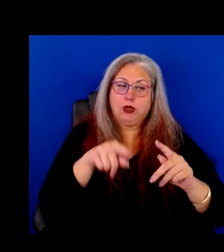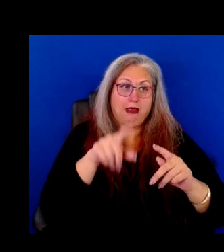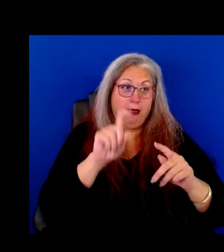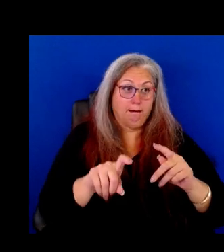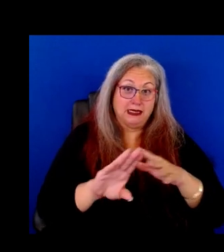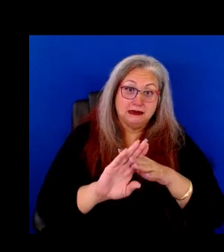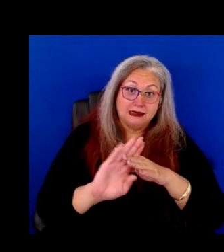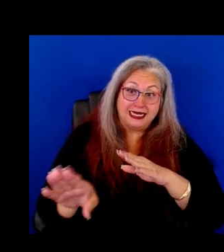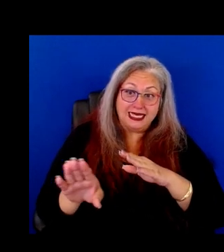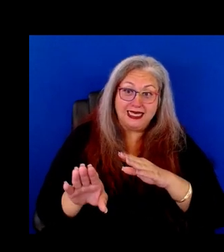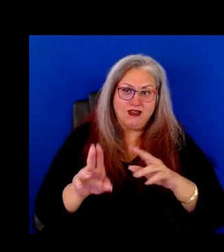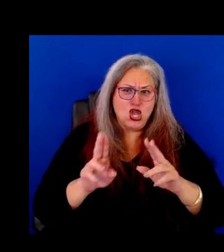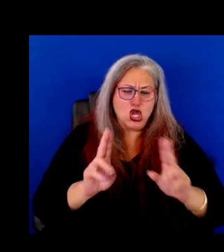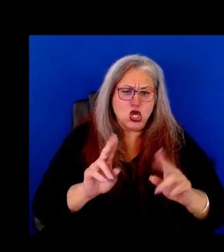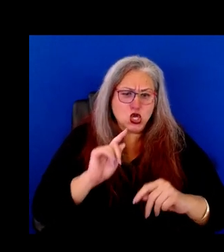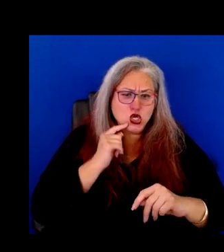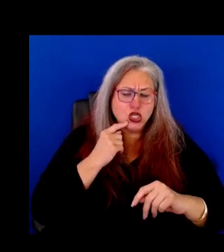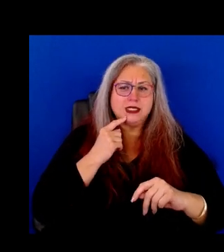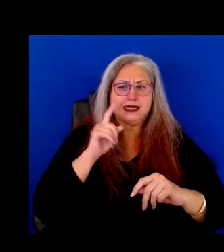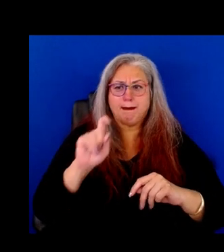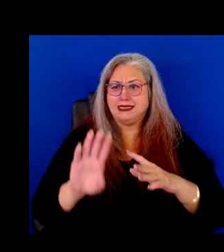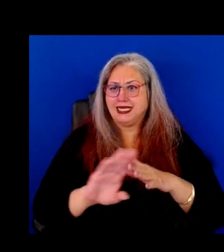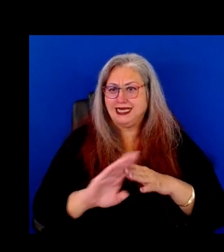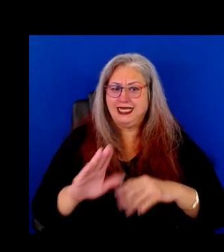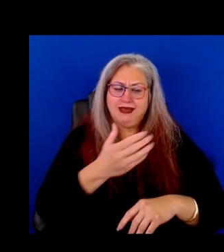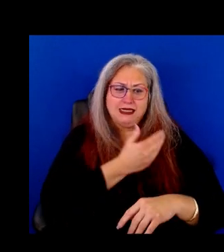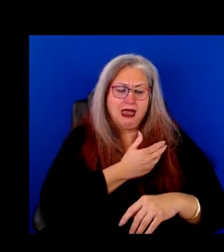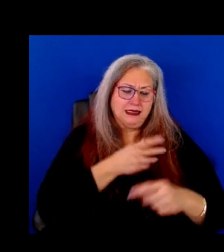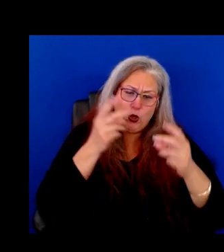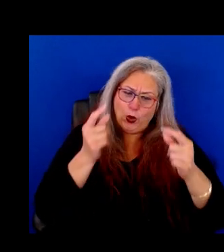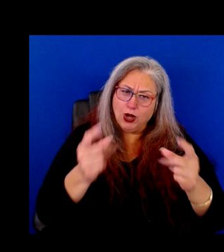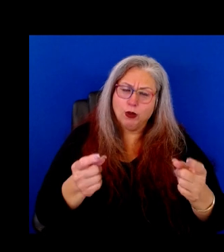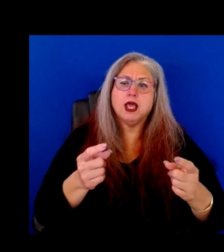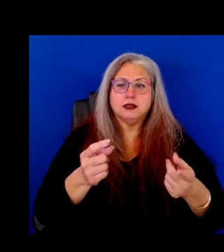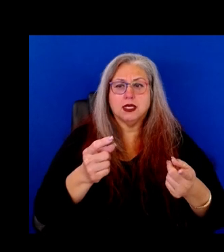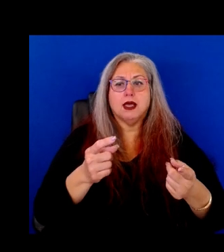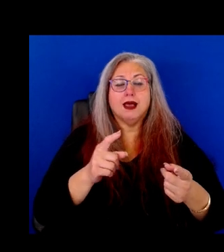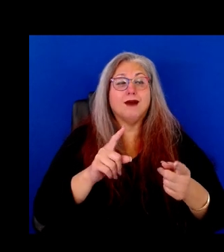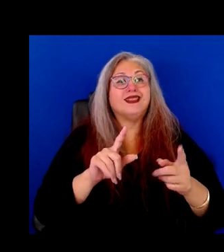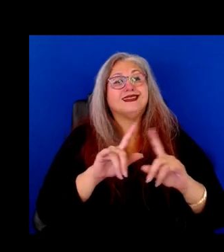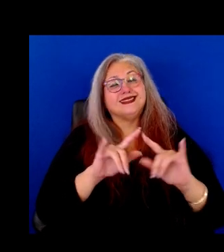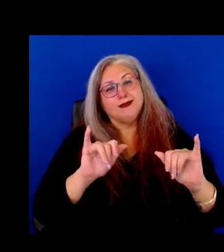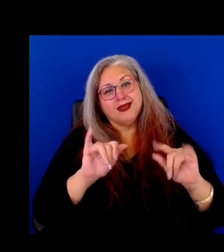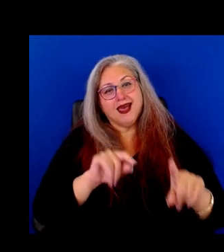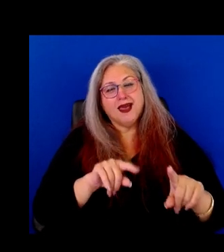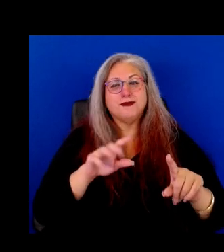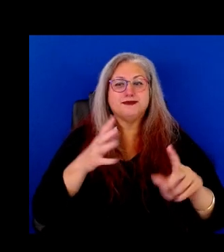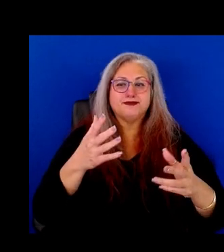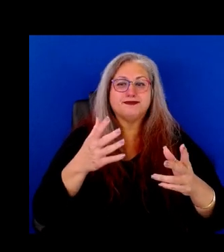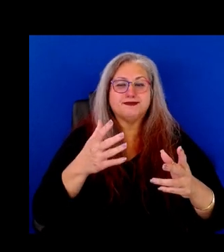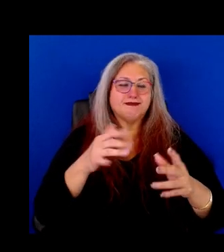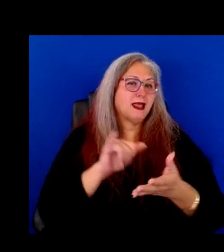leave urgently, had to leave Gaza urgently. But on the other hand,